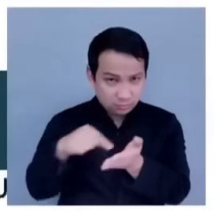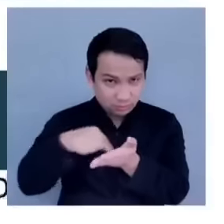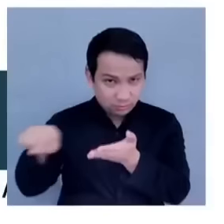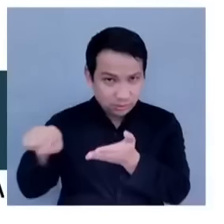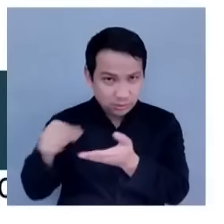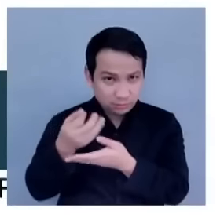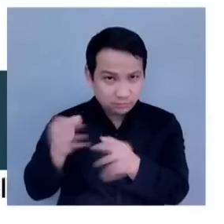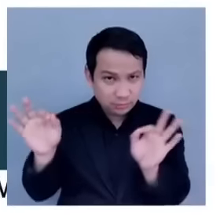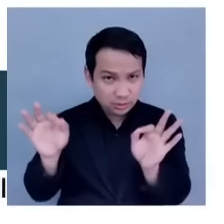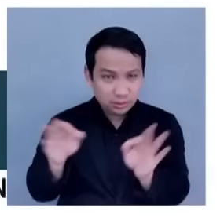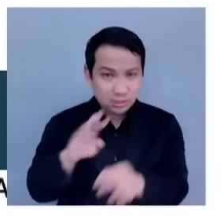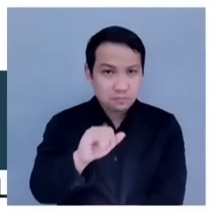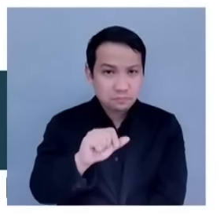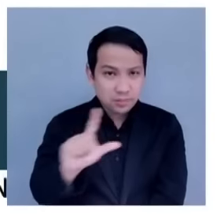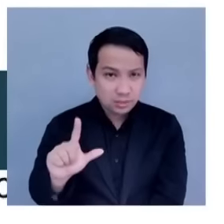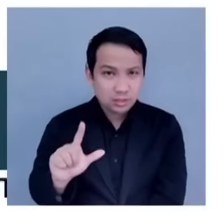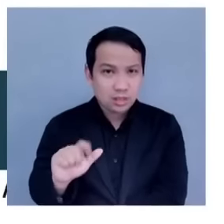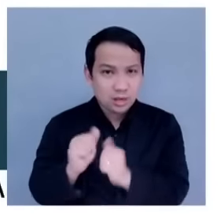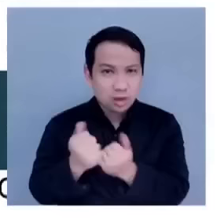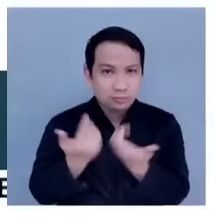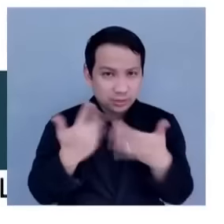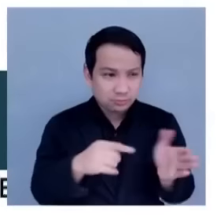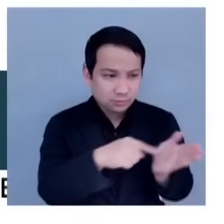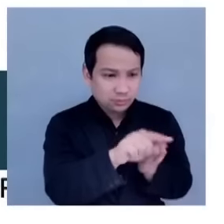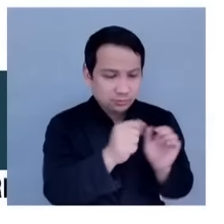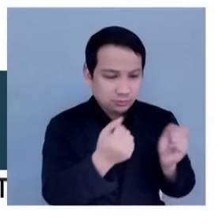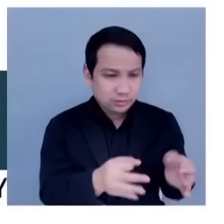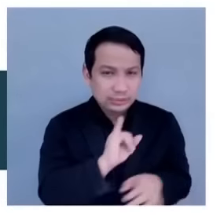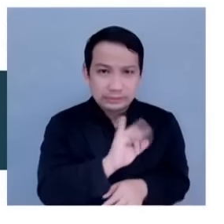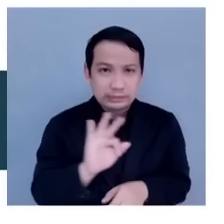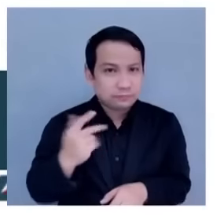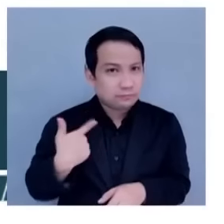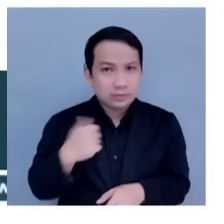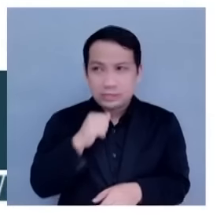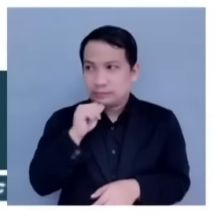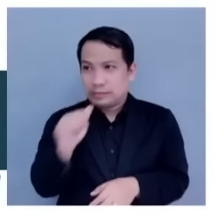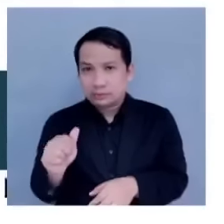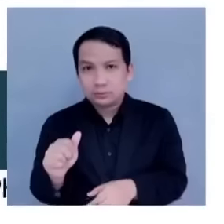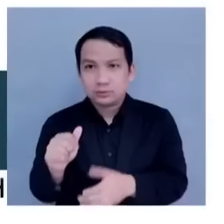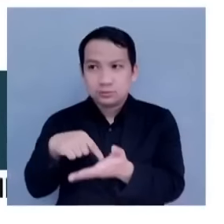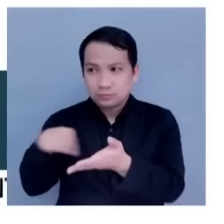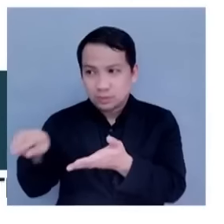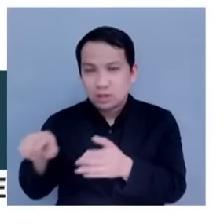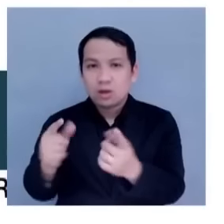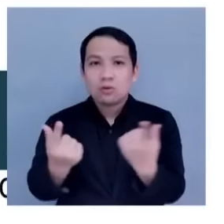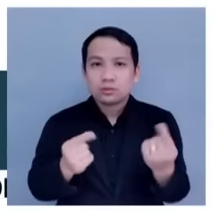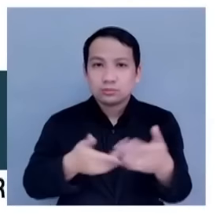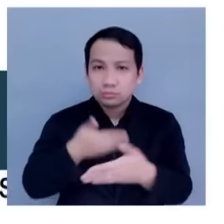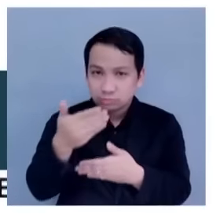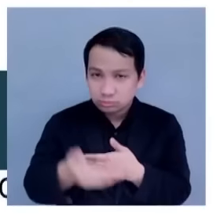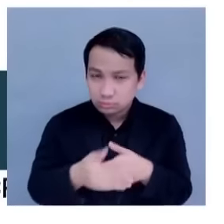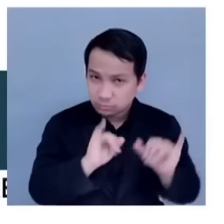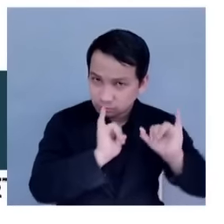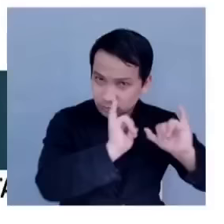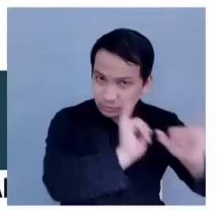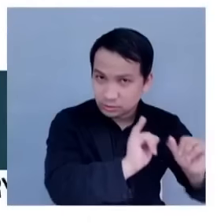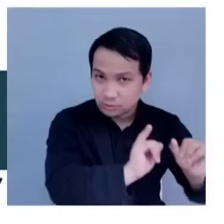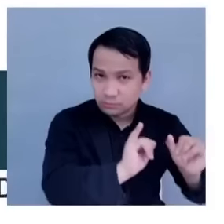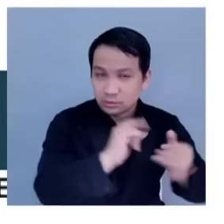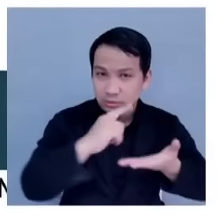does post bail, what's happened next? What will happen next? If she does not post bail, will she be detained there in